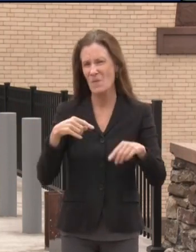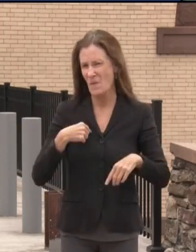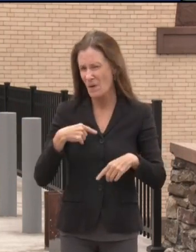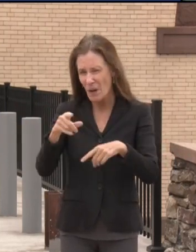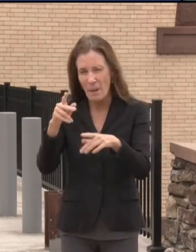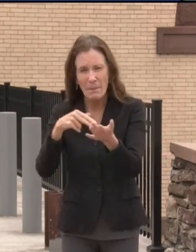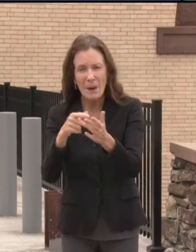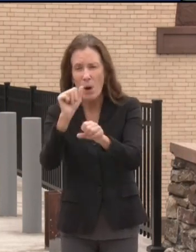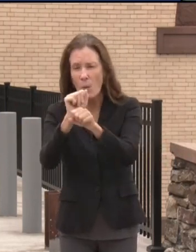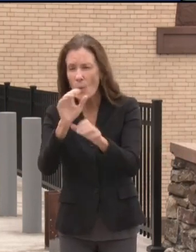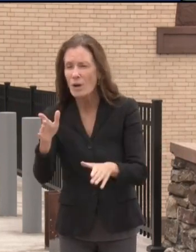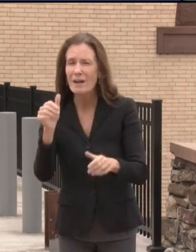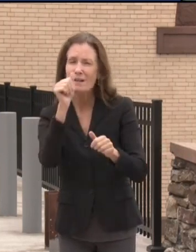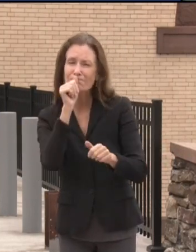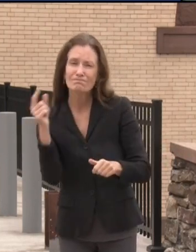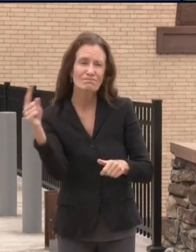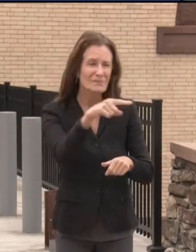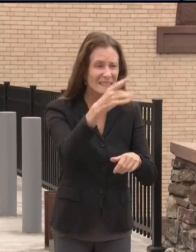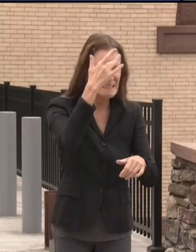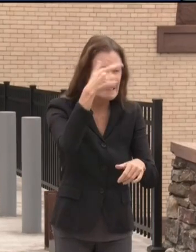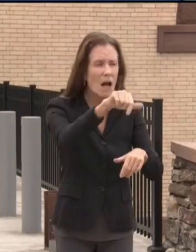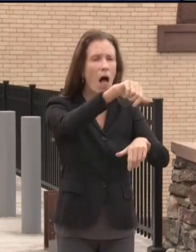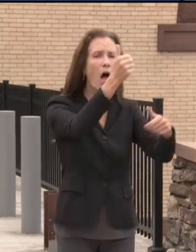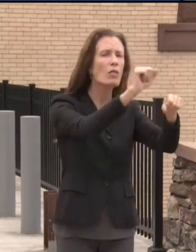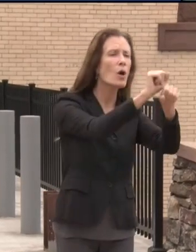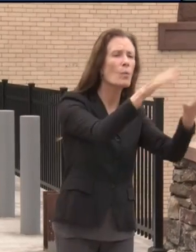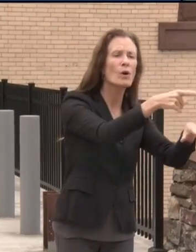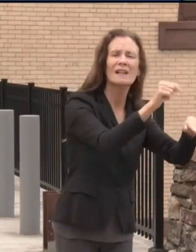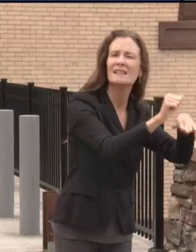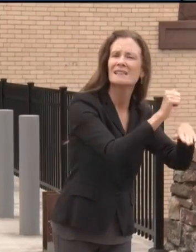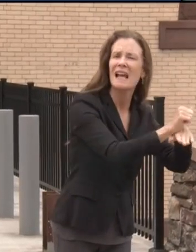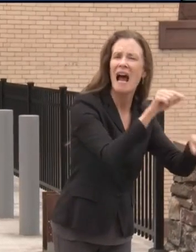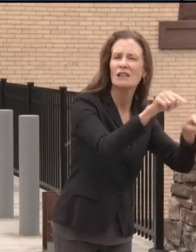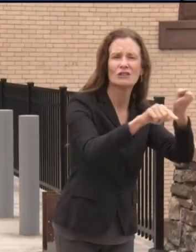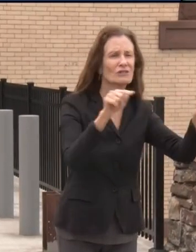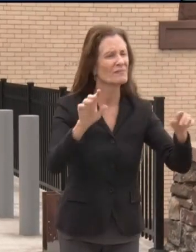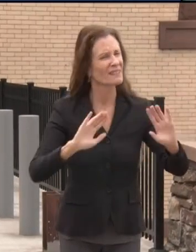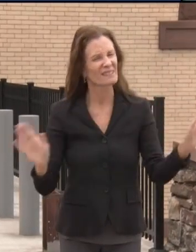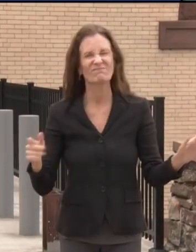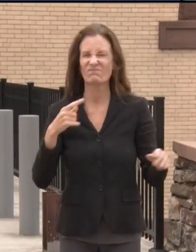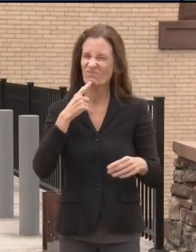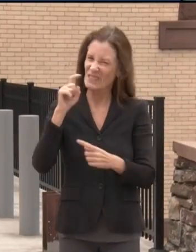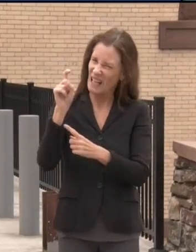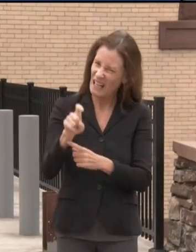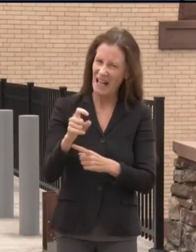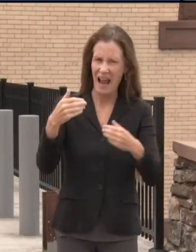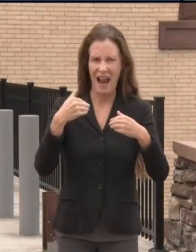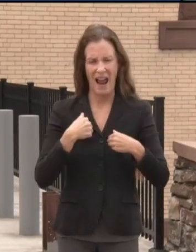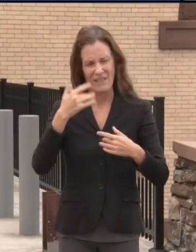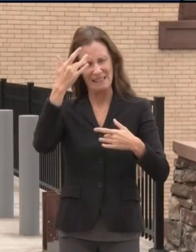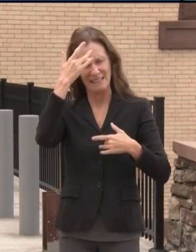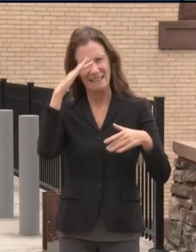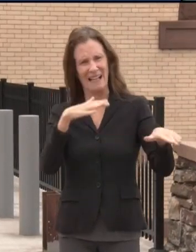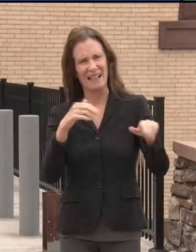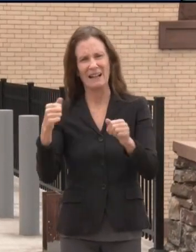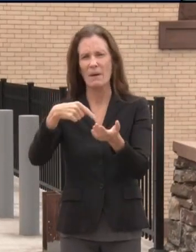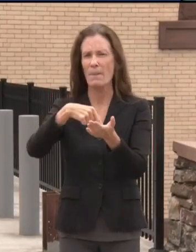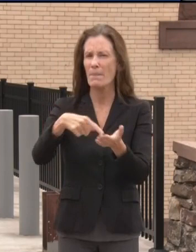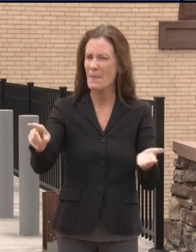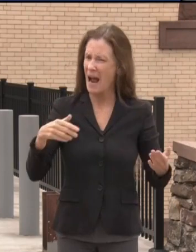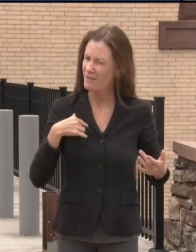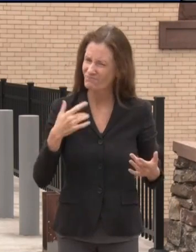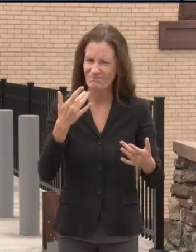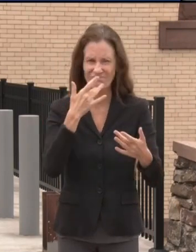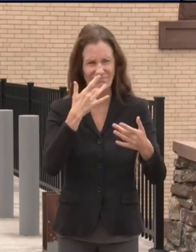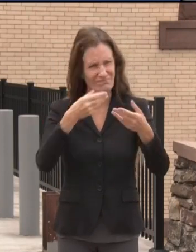to require paid sick leave for all employees. This is what companies who recognize that they couldn't afford to lose